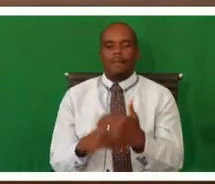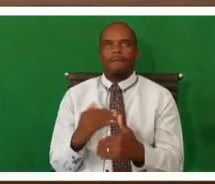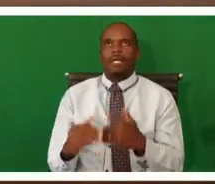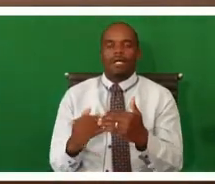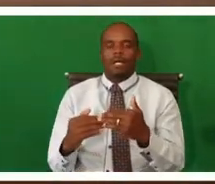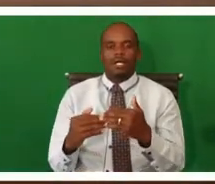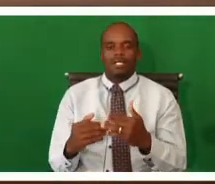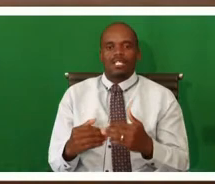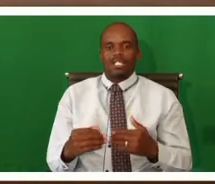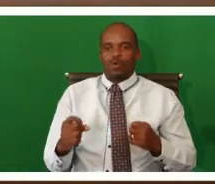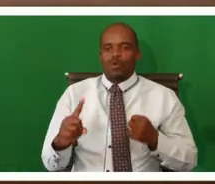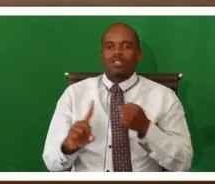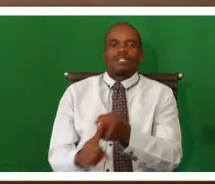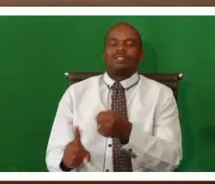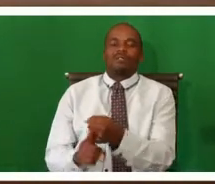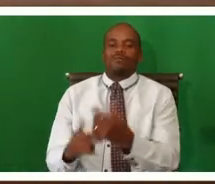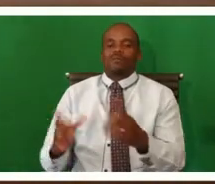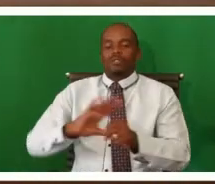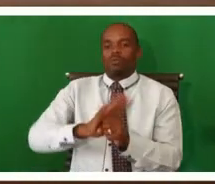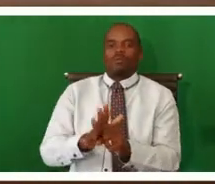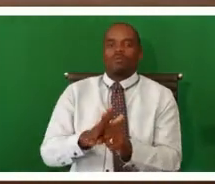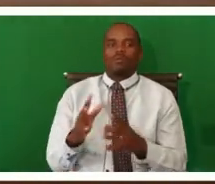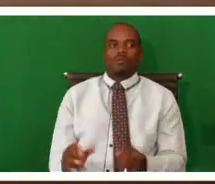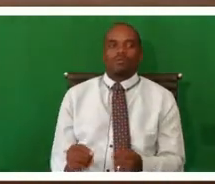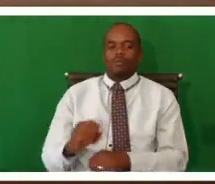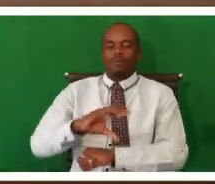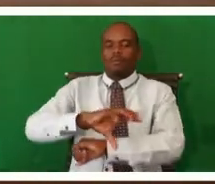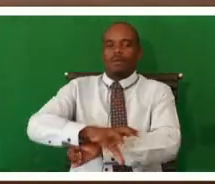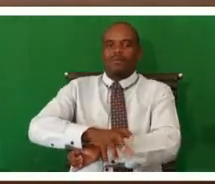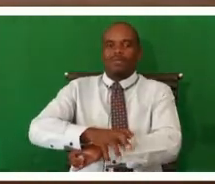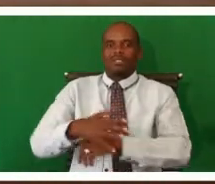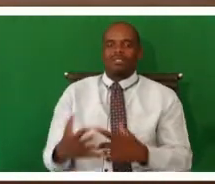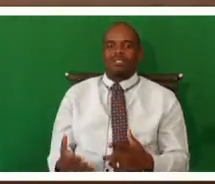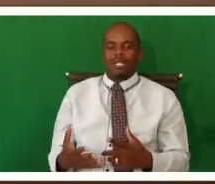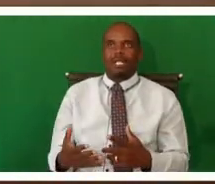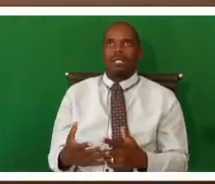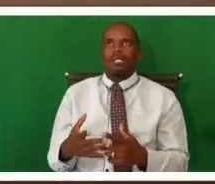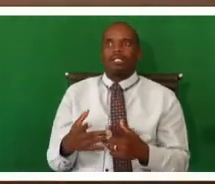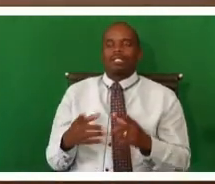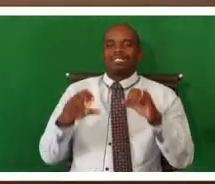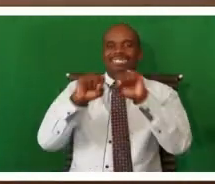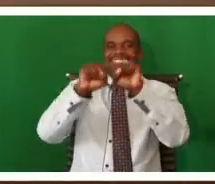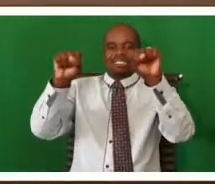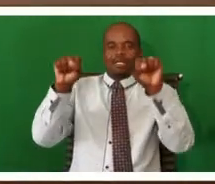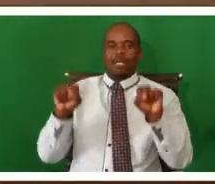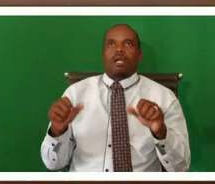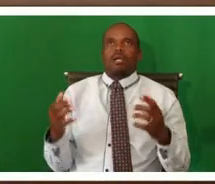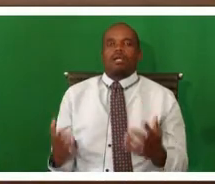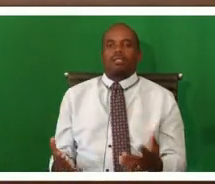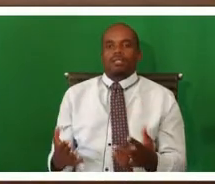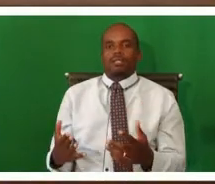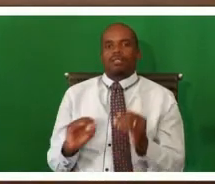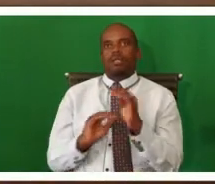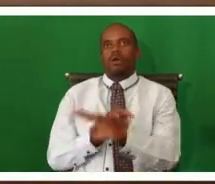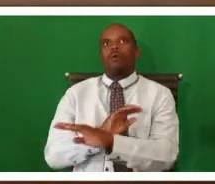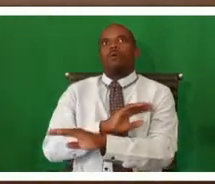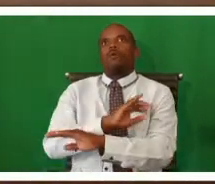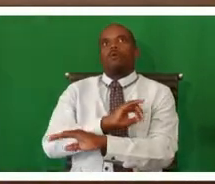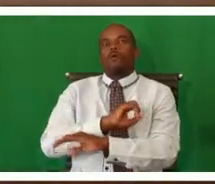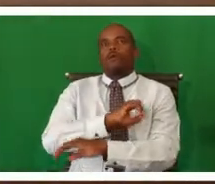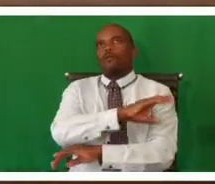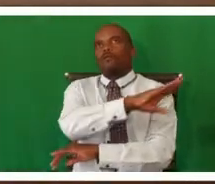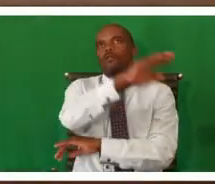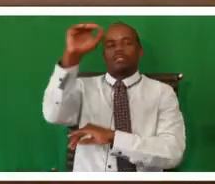defeating COVID-19. A provincial coordination structure to oversee the roll out process is now